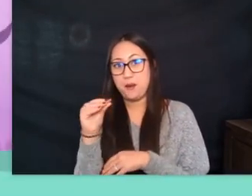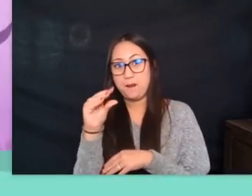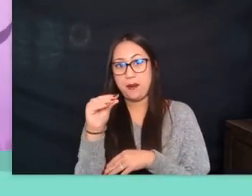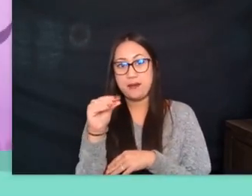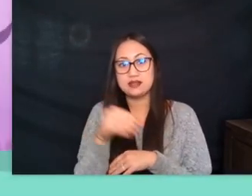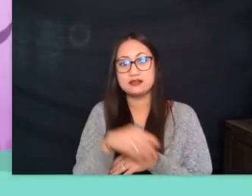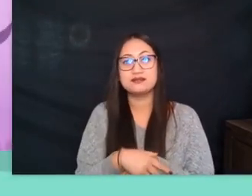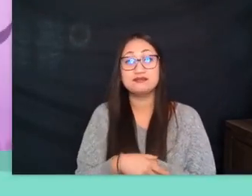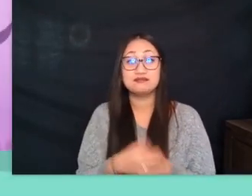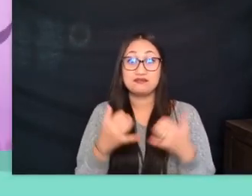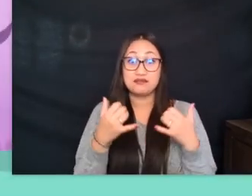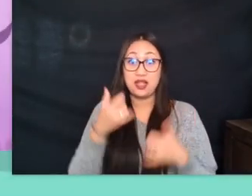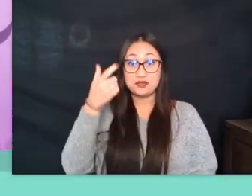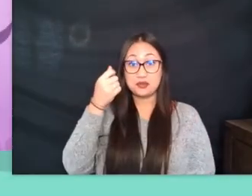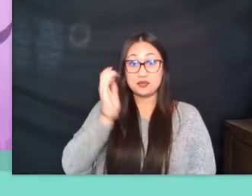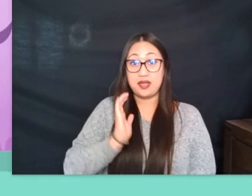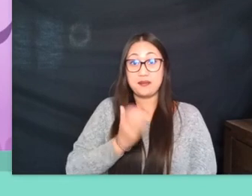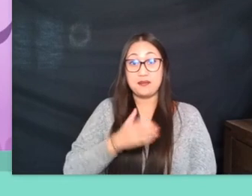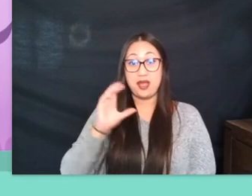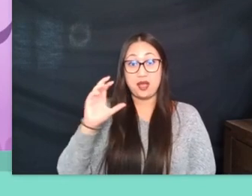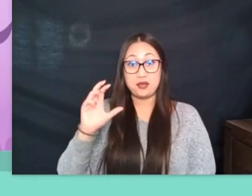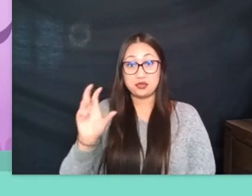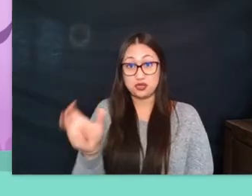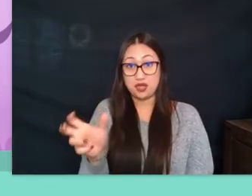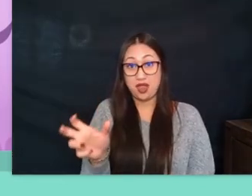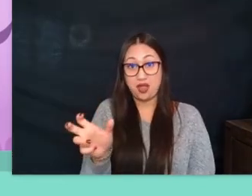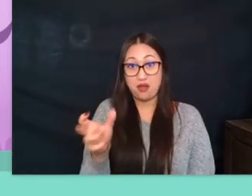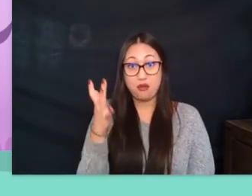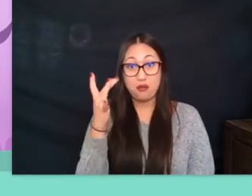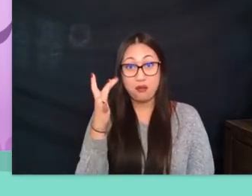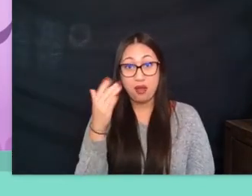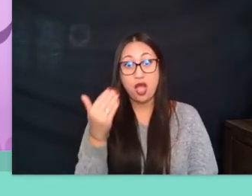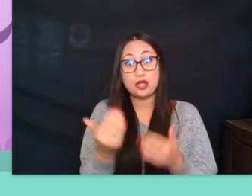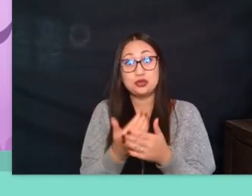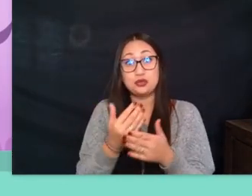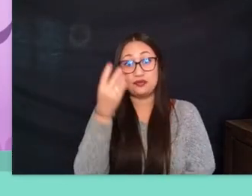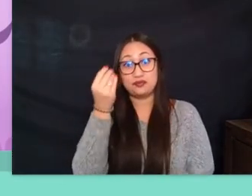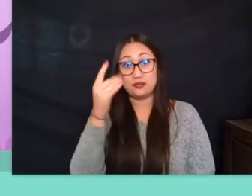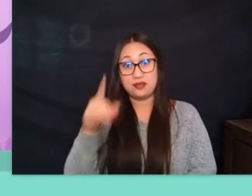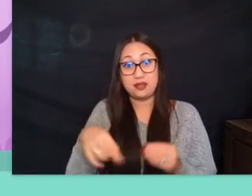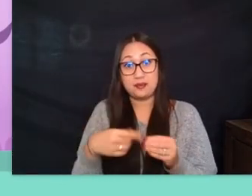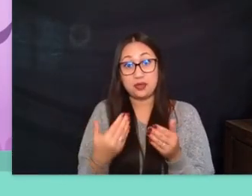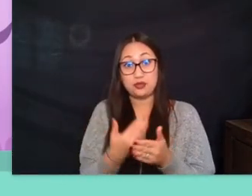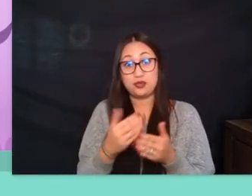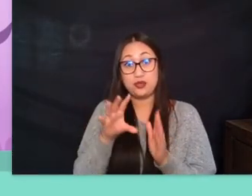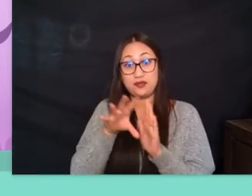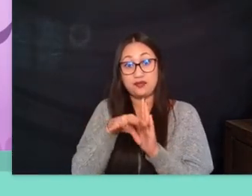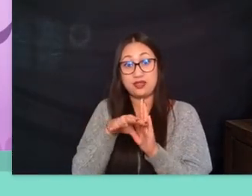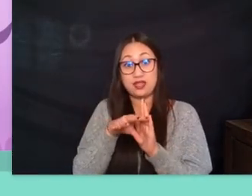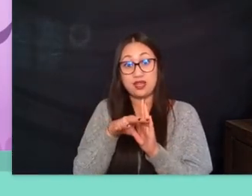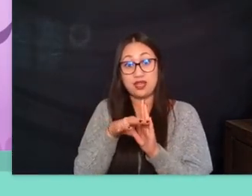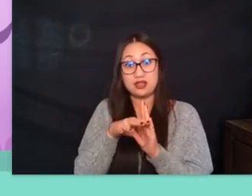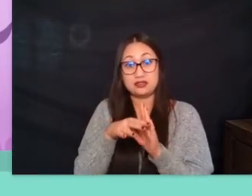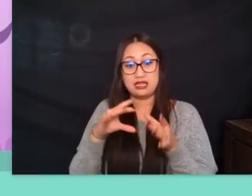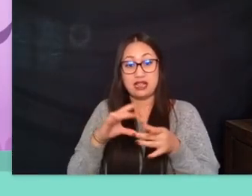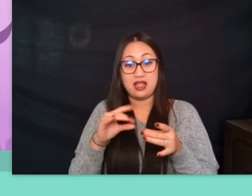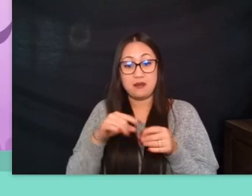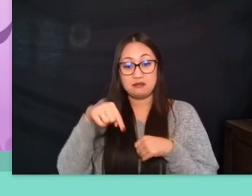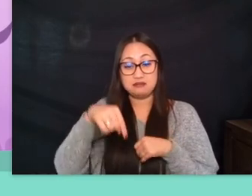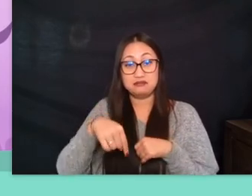Subscribe to our channel to stay updated on new videos. Find links to our apps in the comments below.